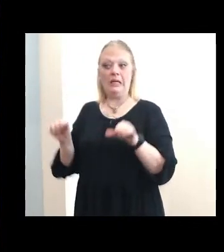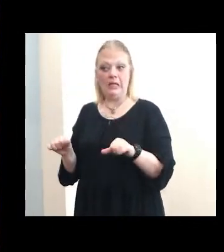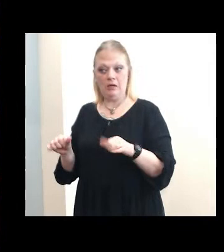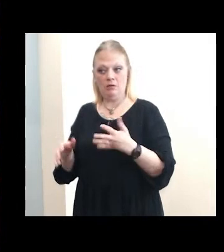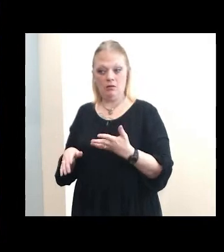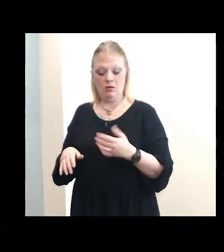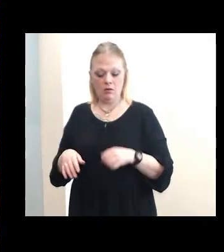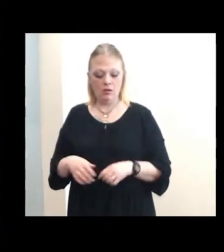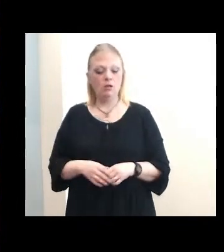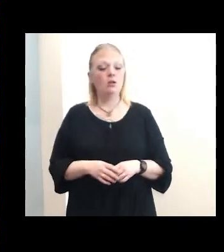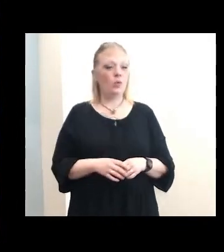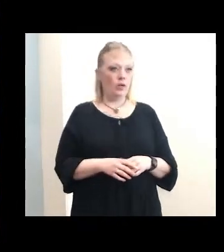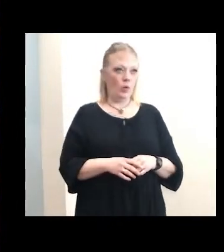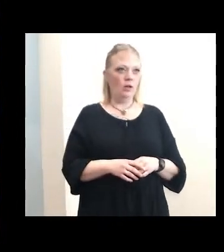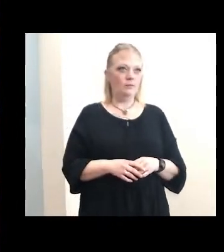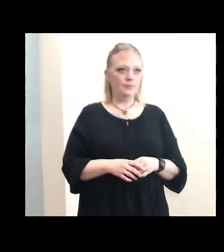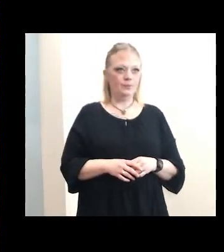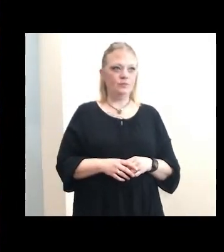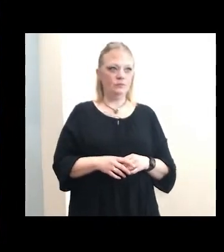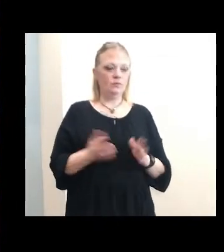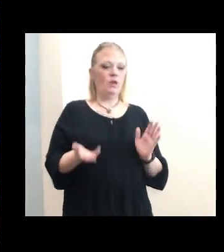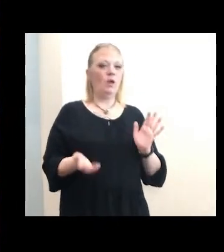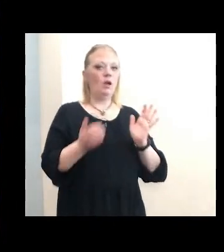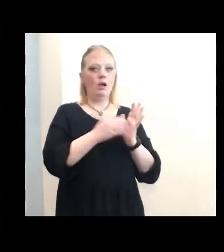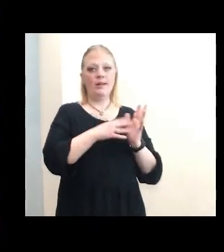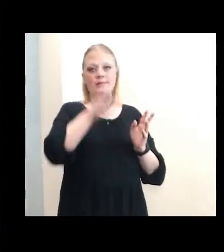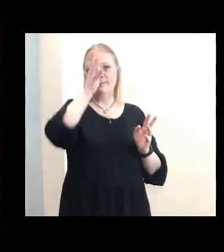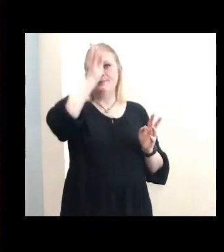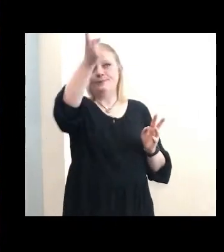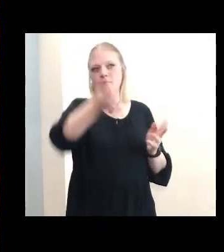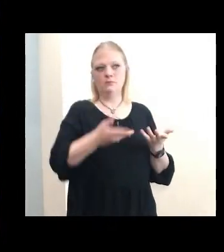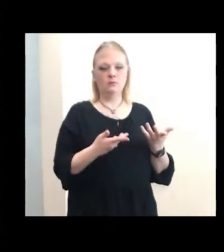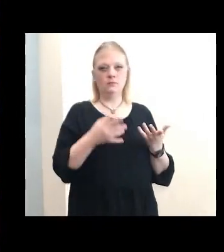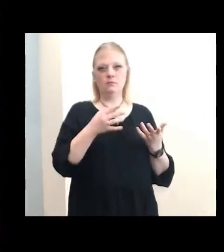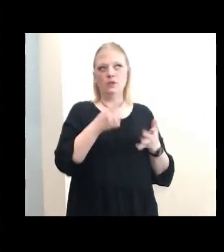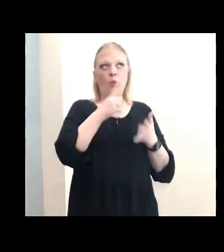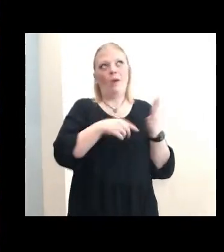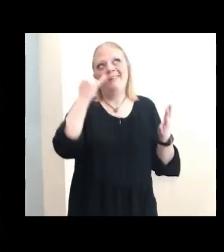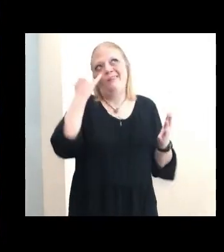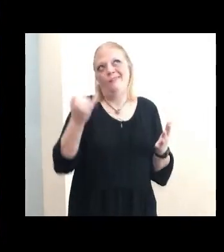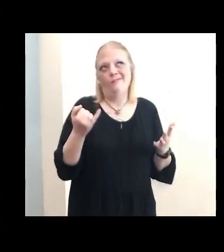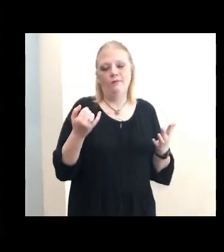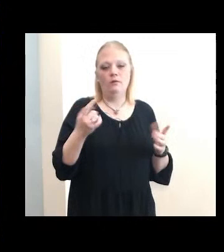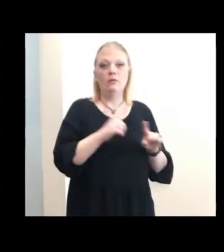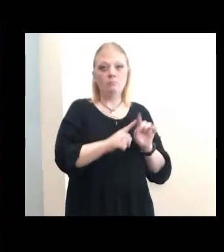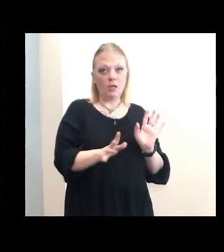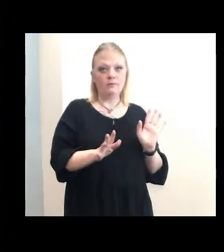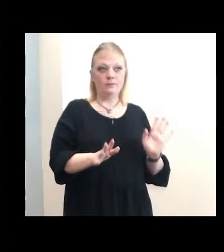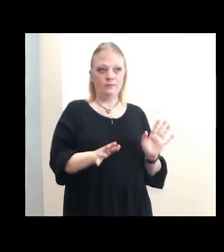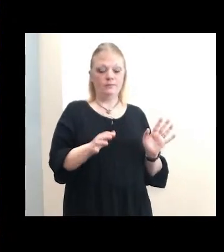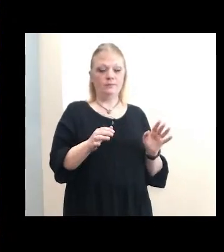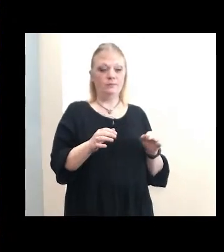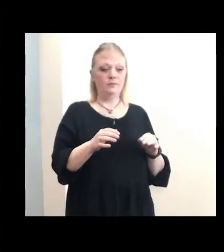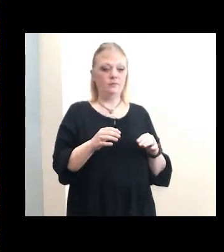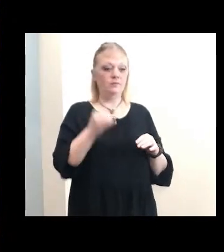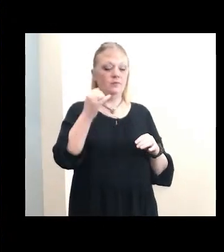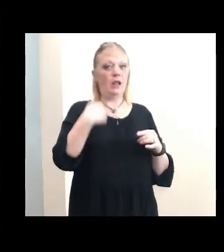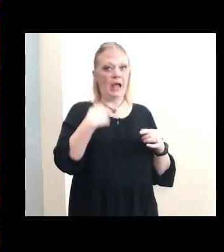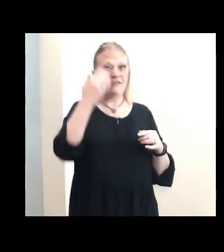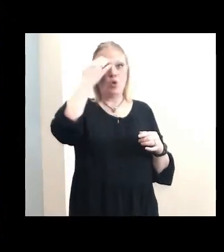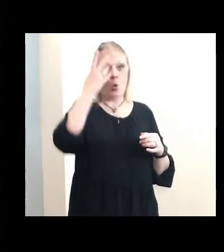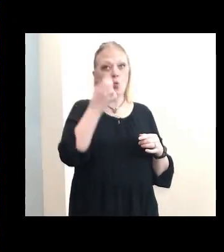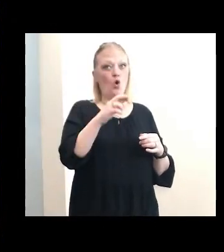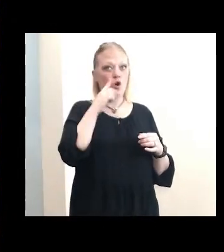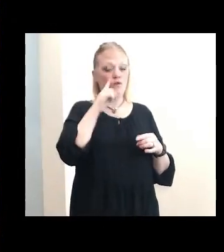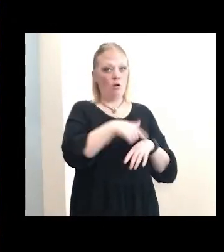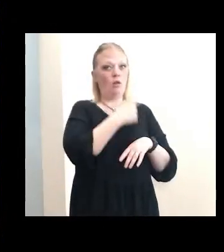to do that? Well, first off, once again, it's a hypothetical, But I will note this, as somebody who's known Kathy Hochul for a long time,